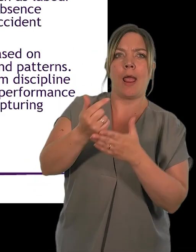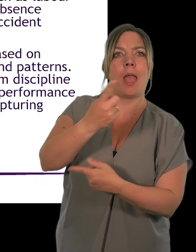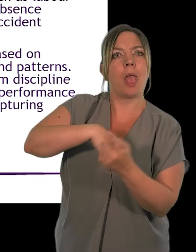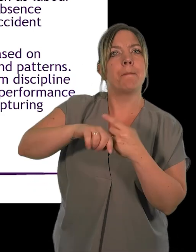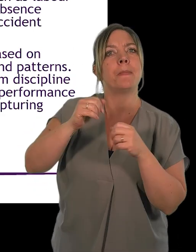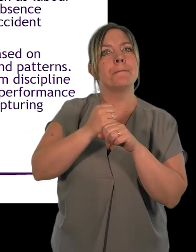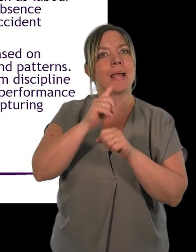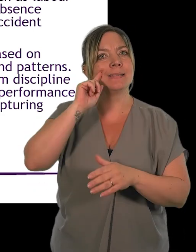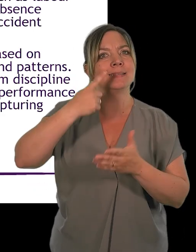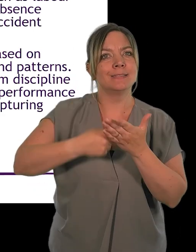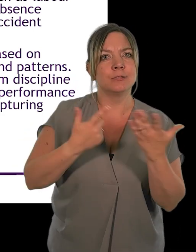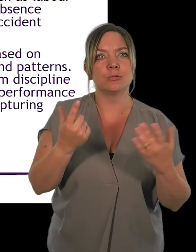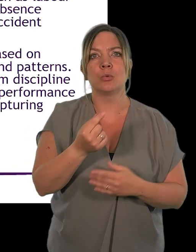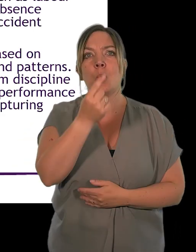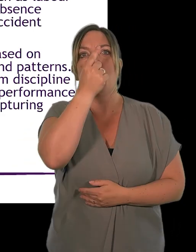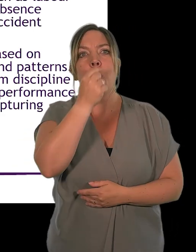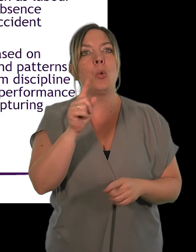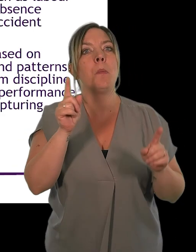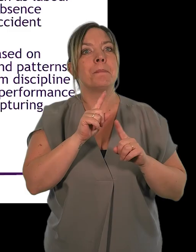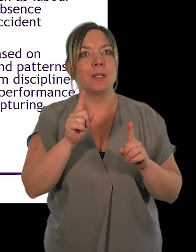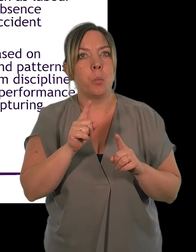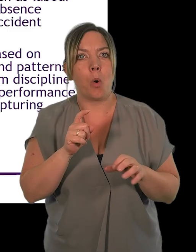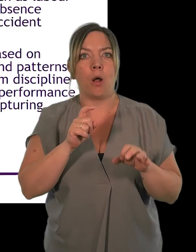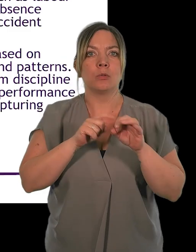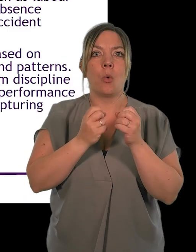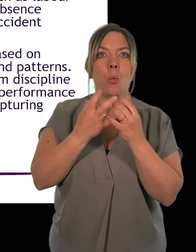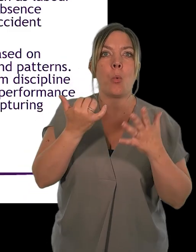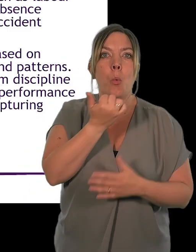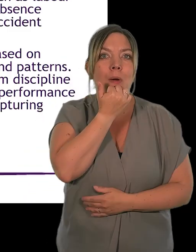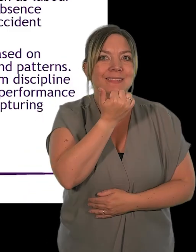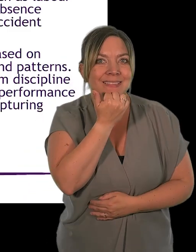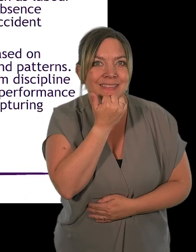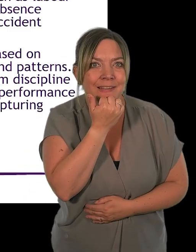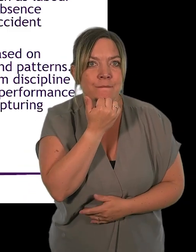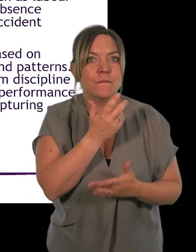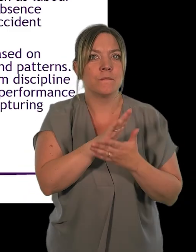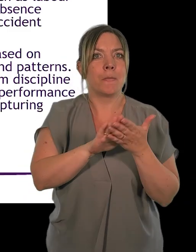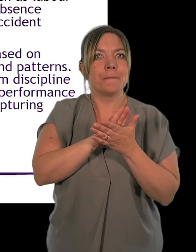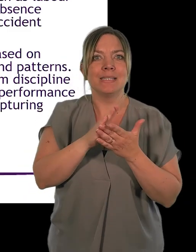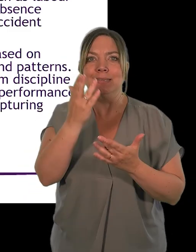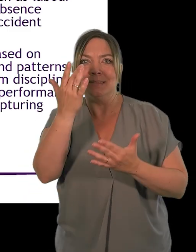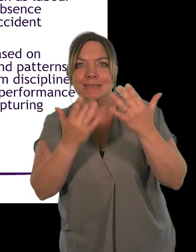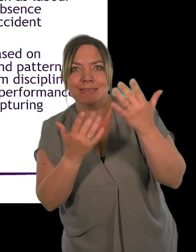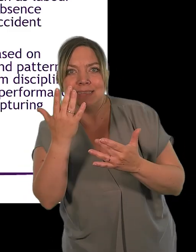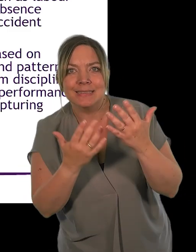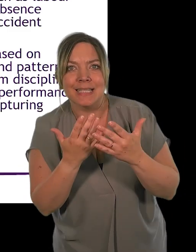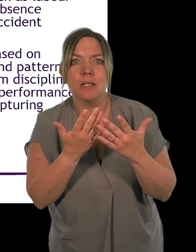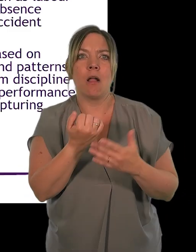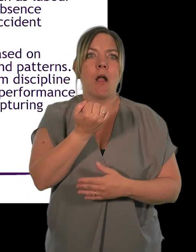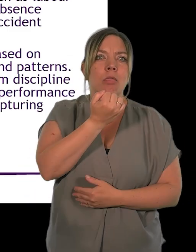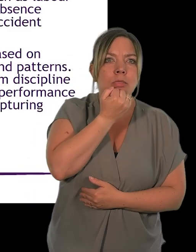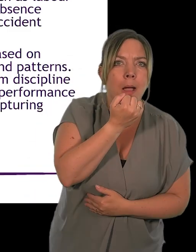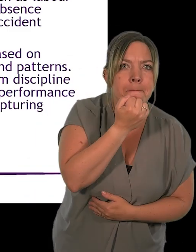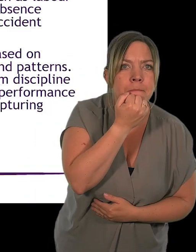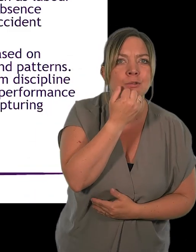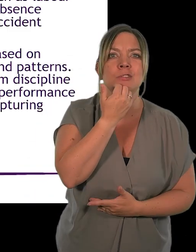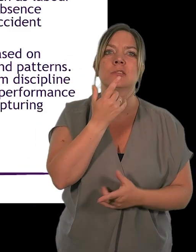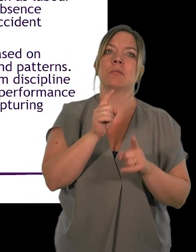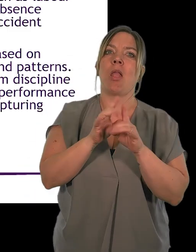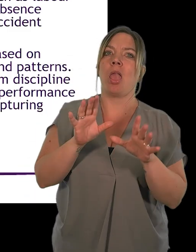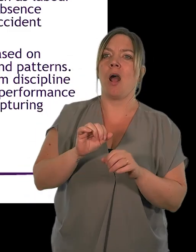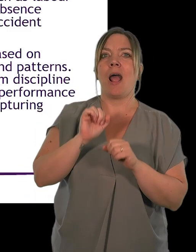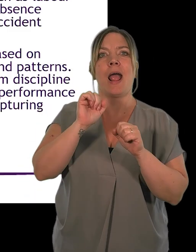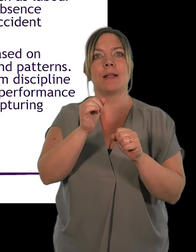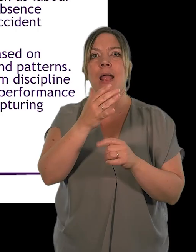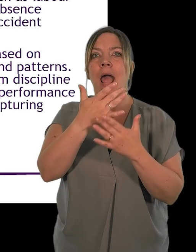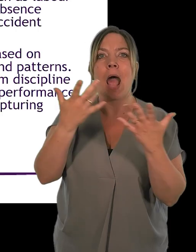are statistical and are expressed numerically, such as labour turnover patterns,